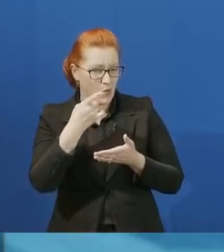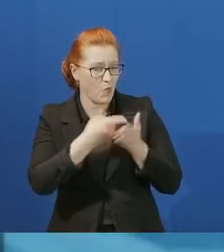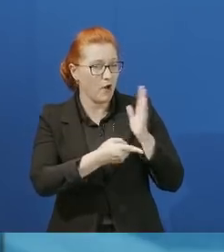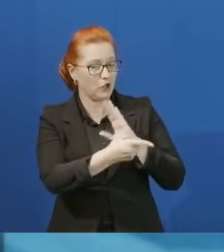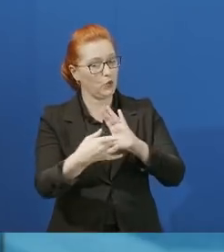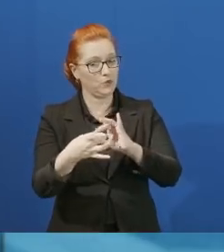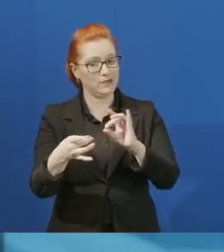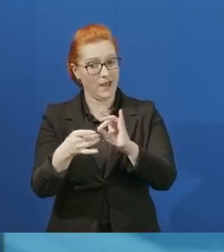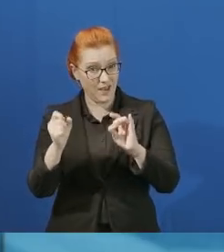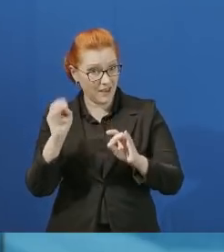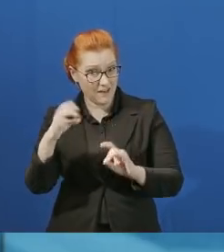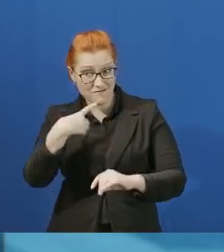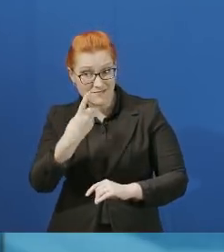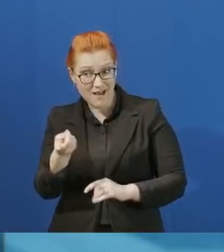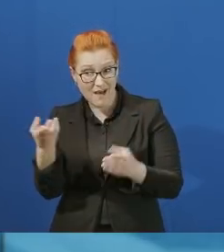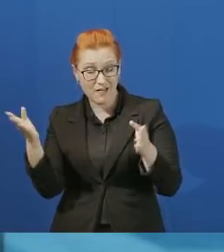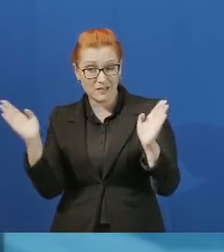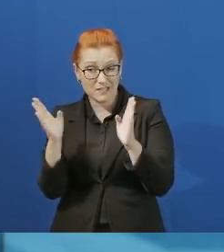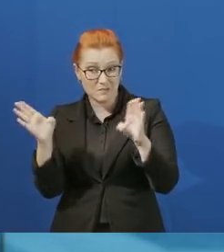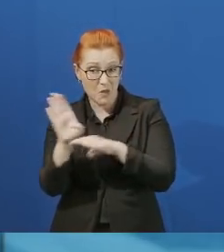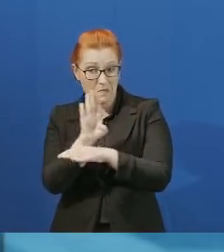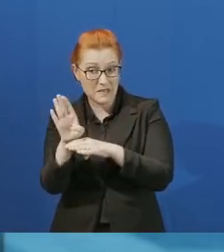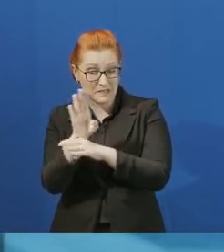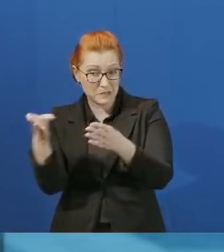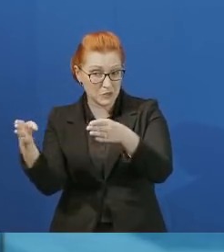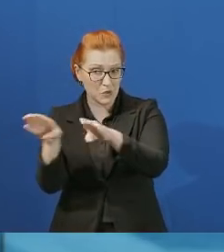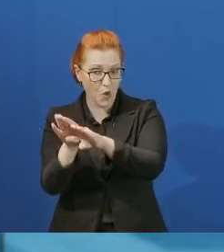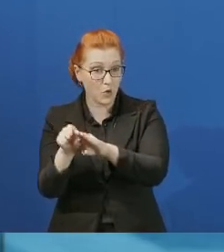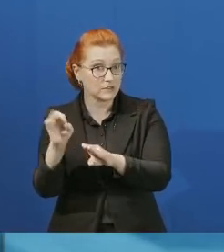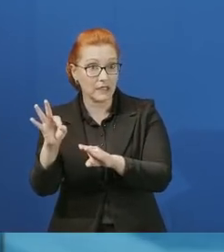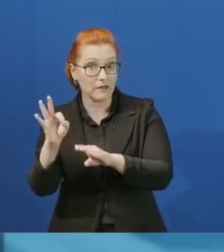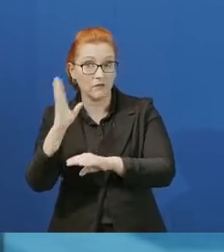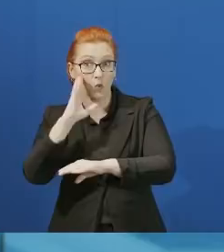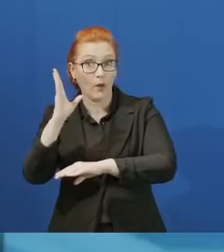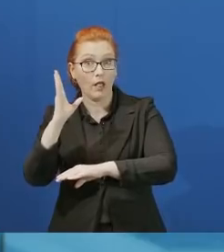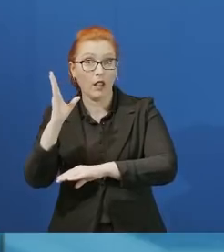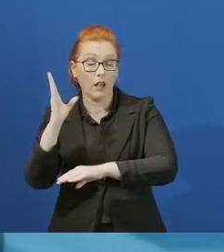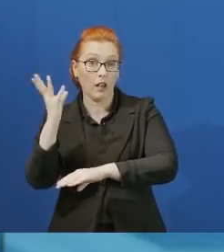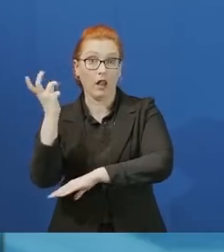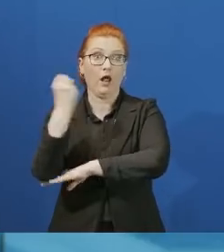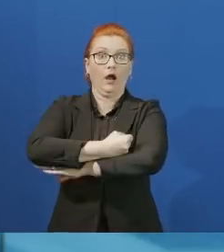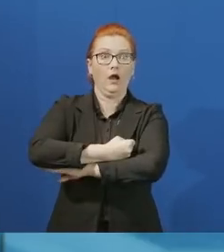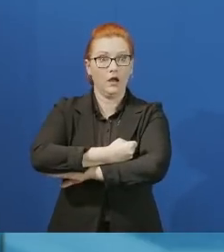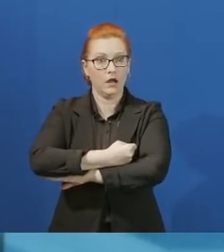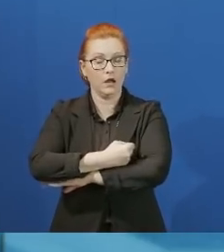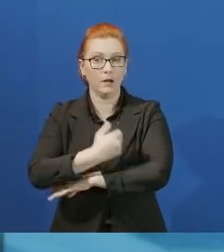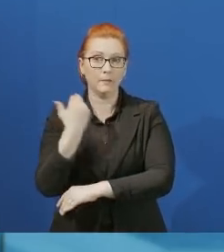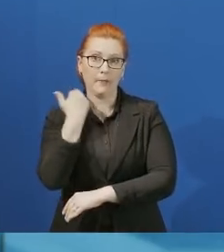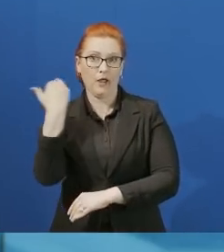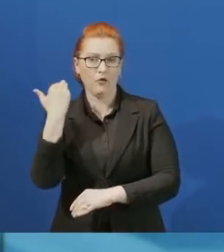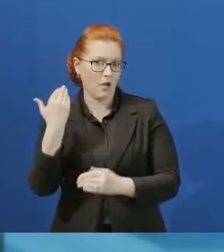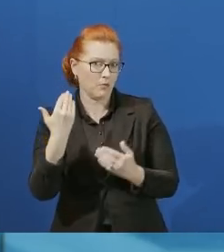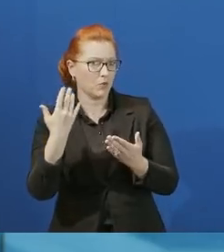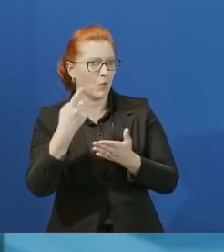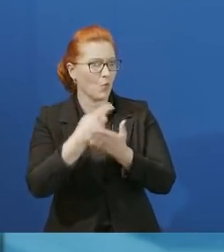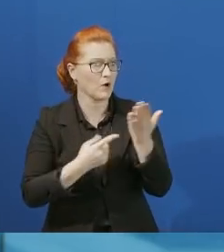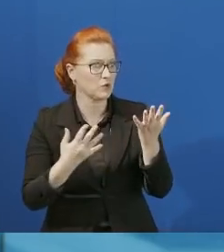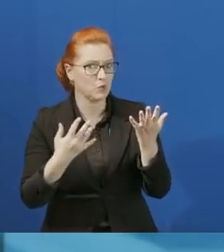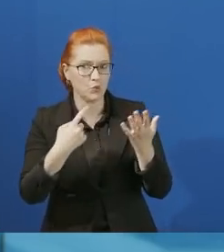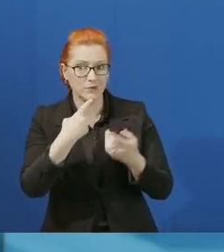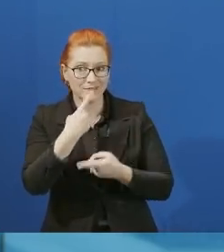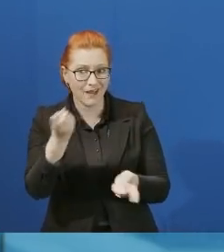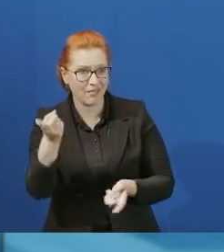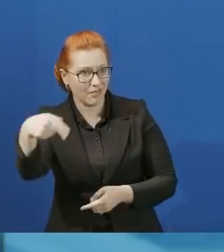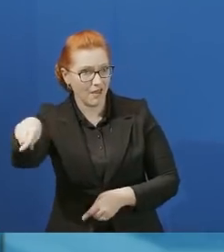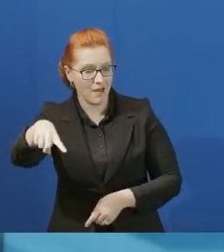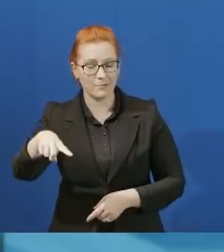to stay closed for another 2 weeks if they can't hang on financially? Well, the first thing I want to say is to every small business owner out there,